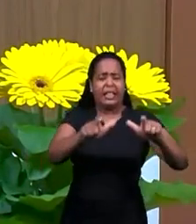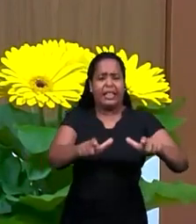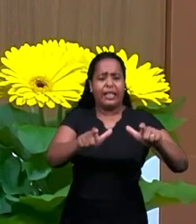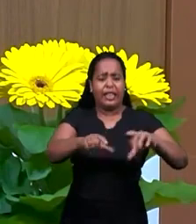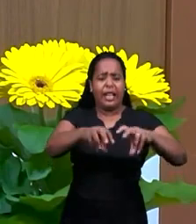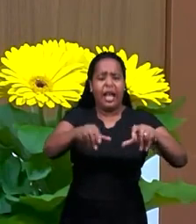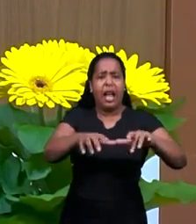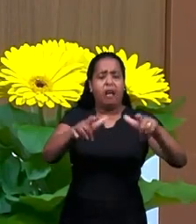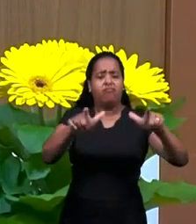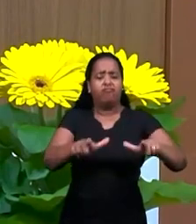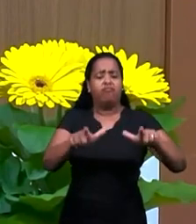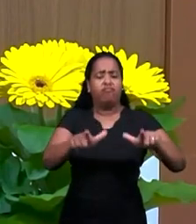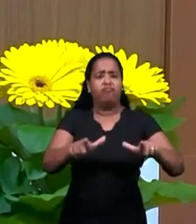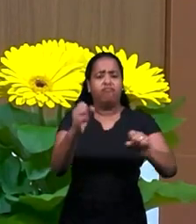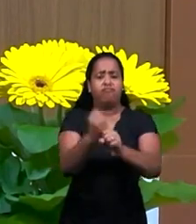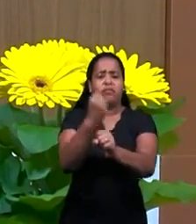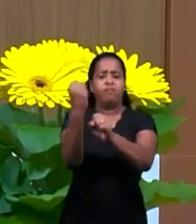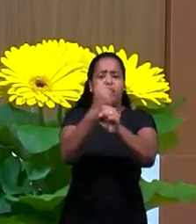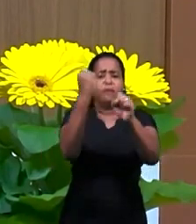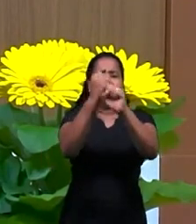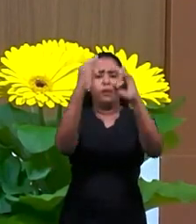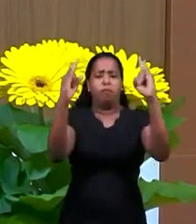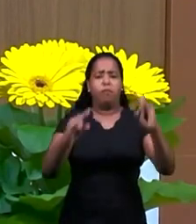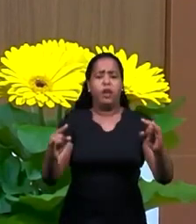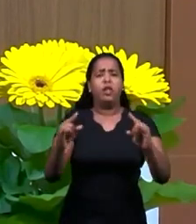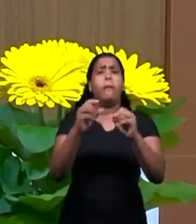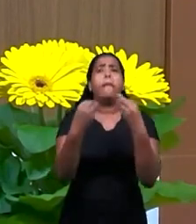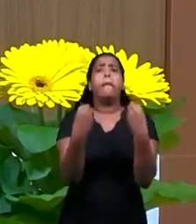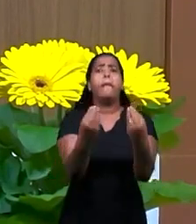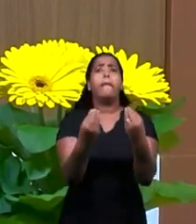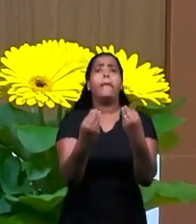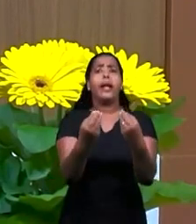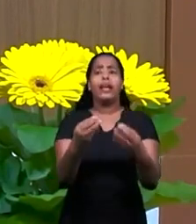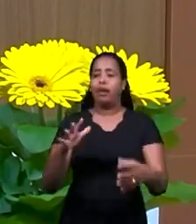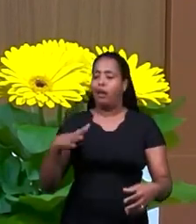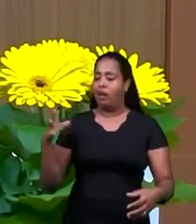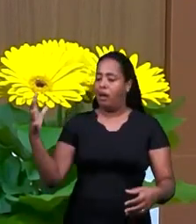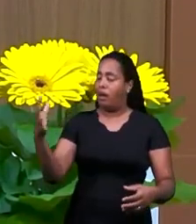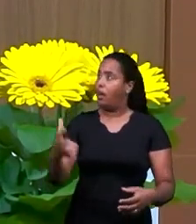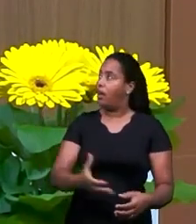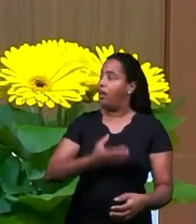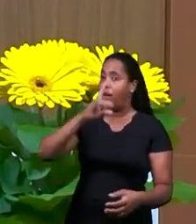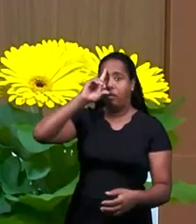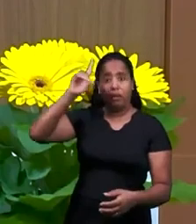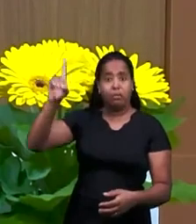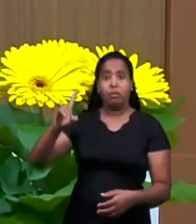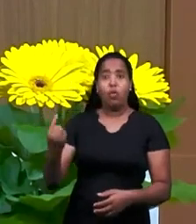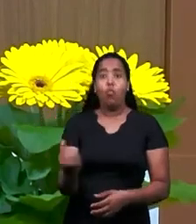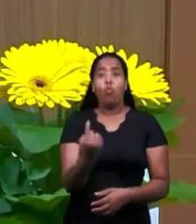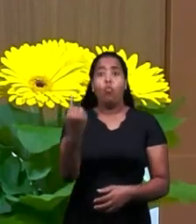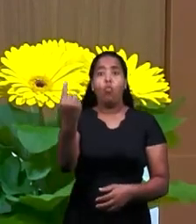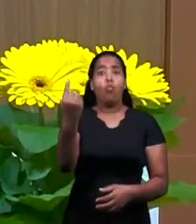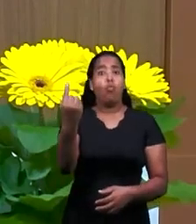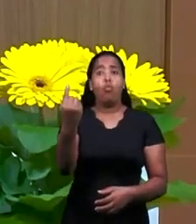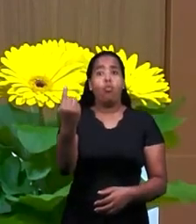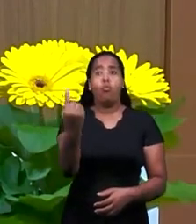buildings, temple, everything, had as a goal the worship of God. They were the only